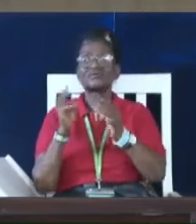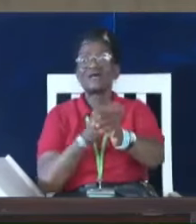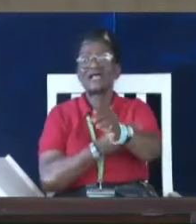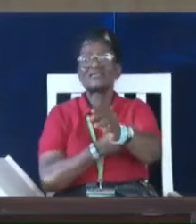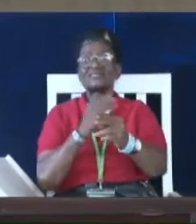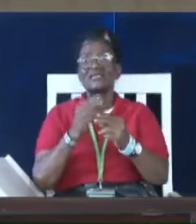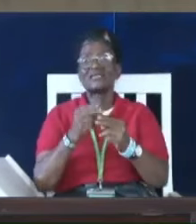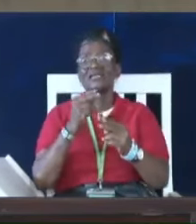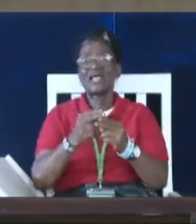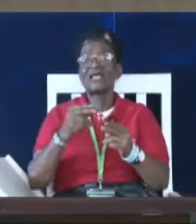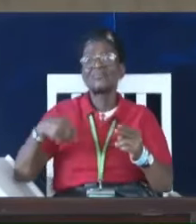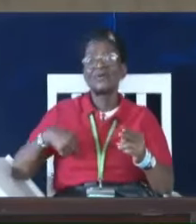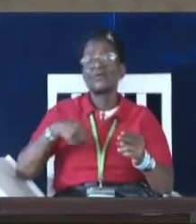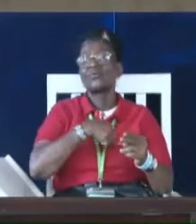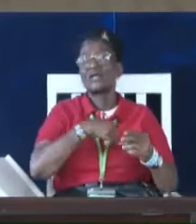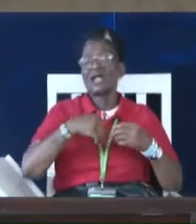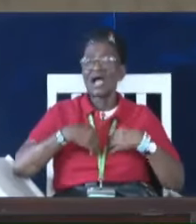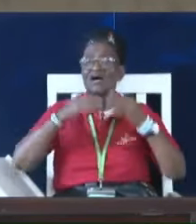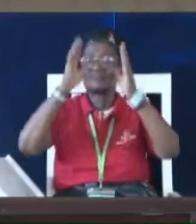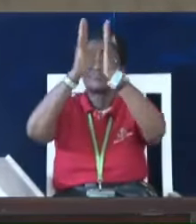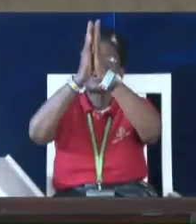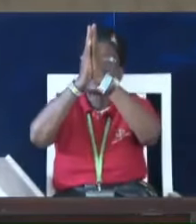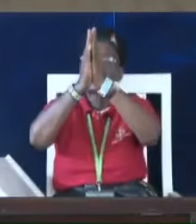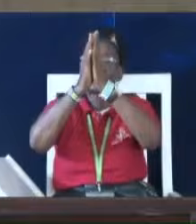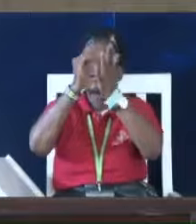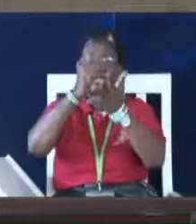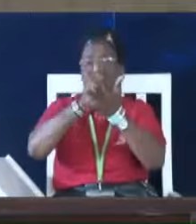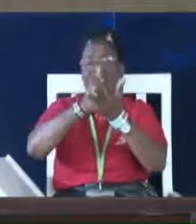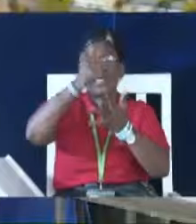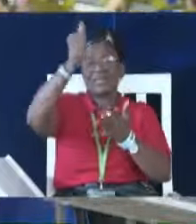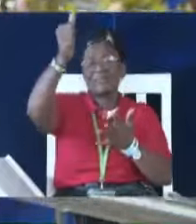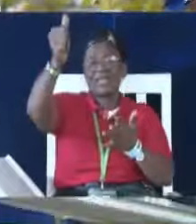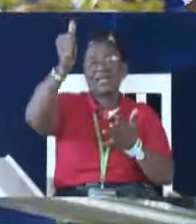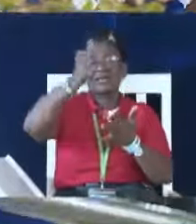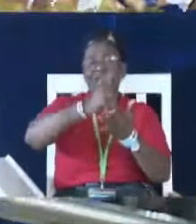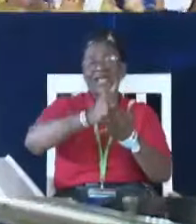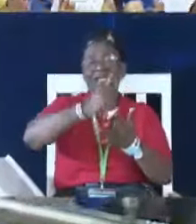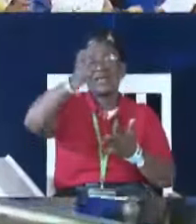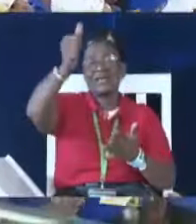mighty name we have prayed. Amen.